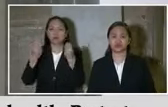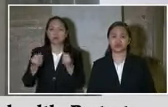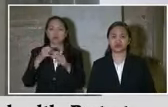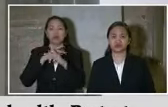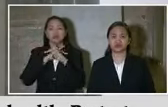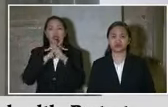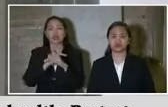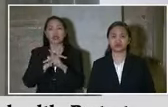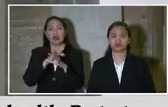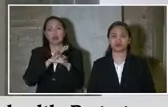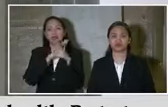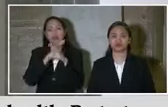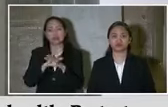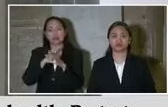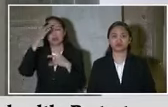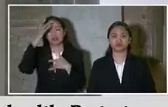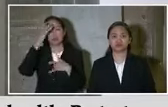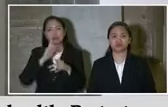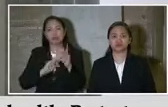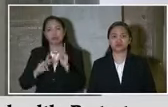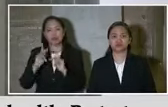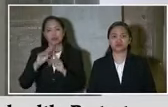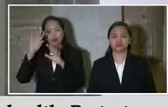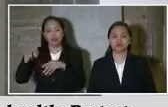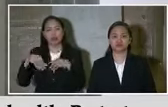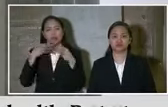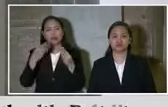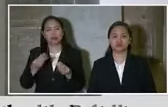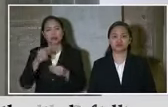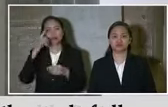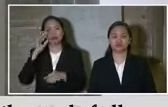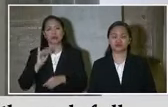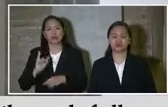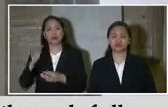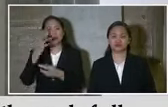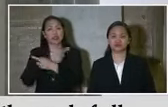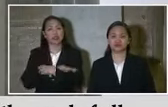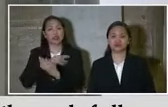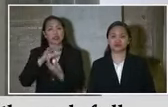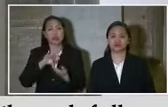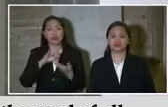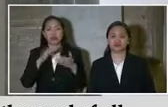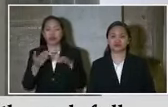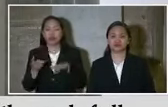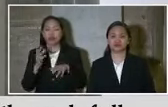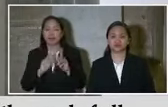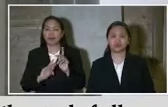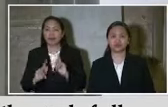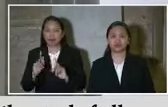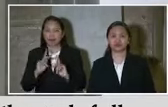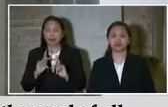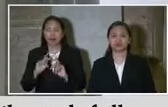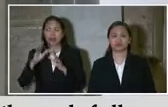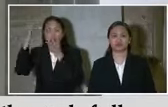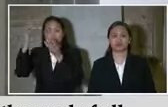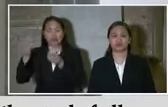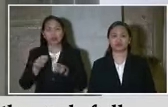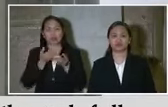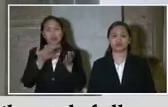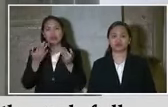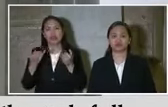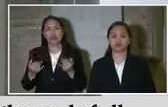care for them. Grant eternal rest to those who have died. Give us the grace in these